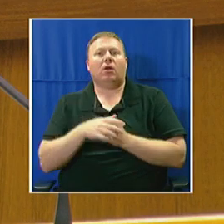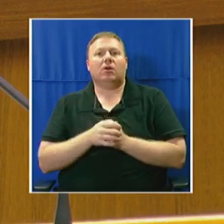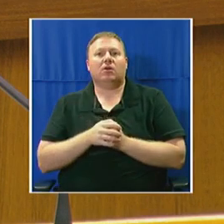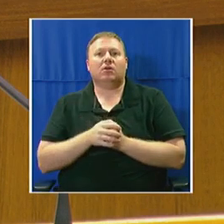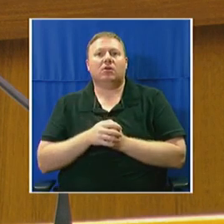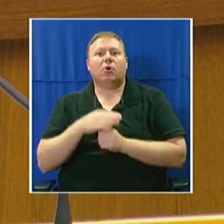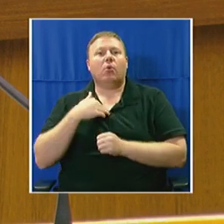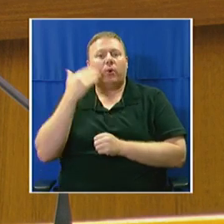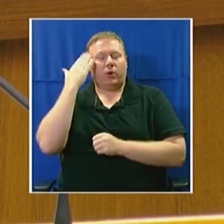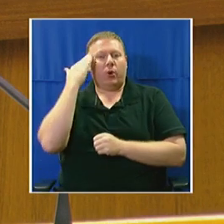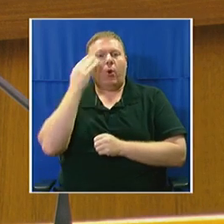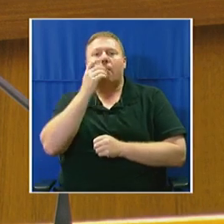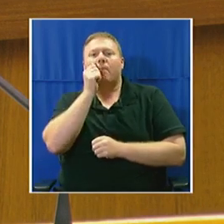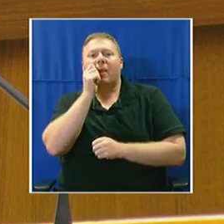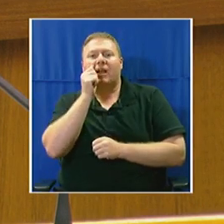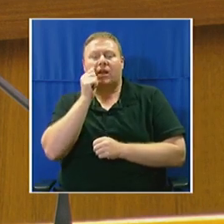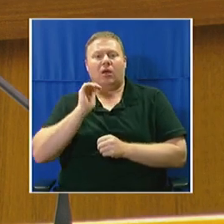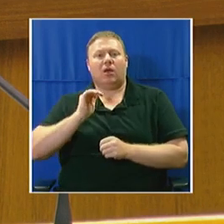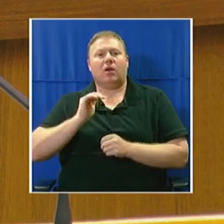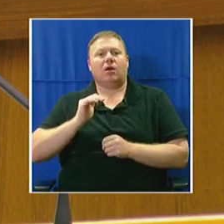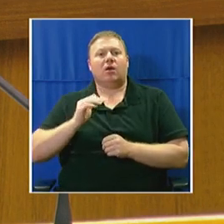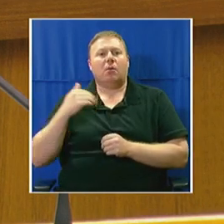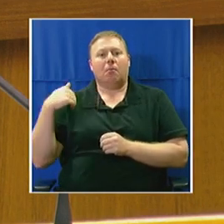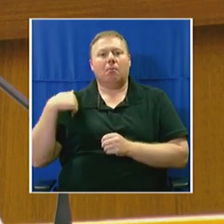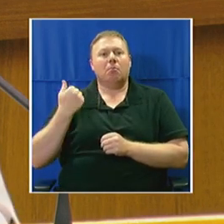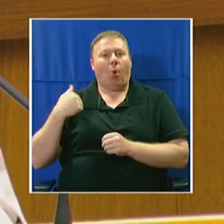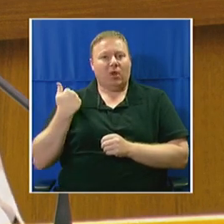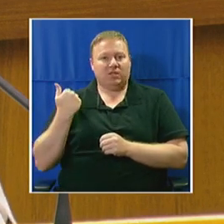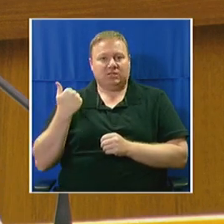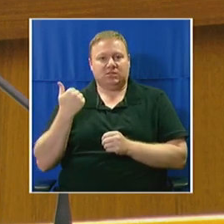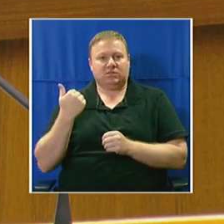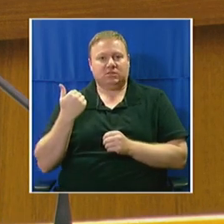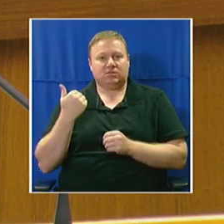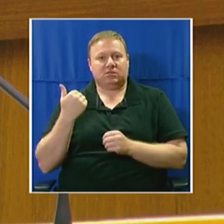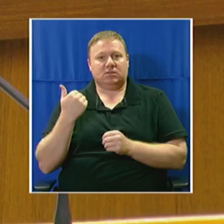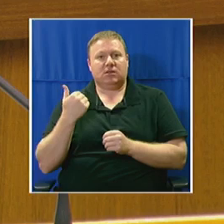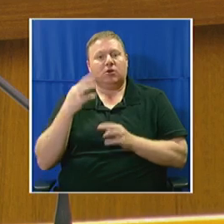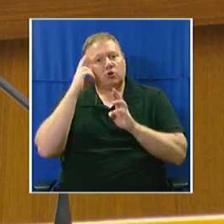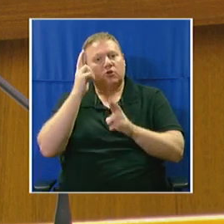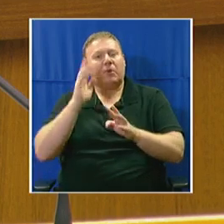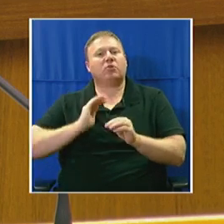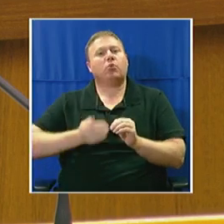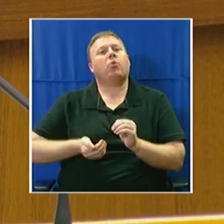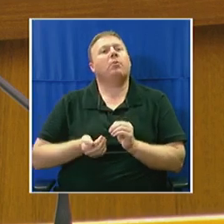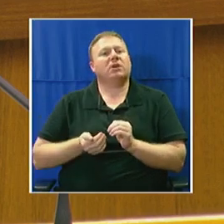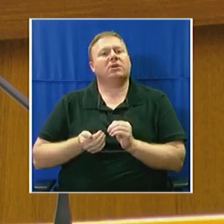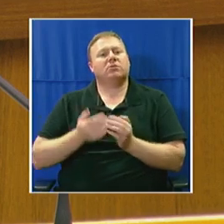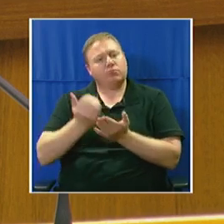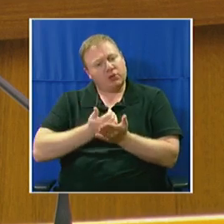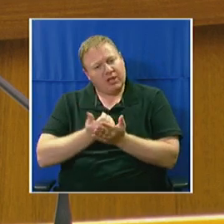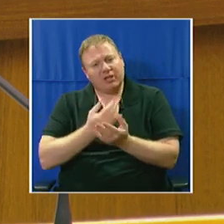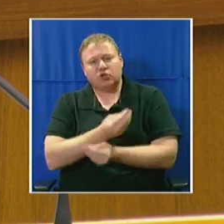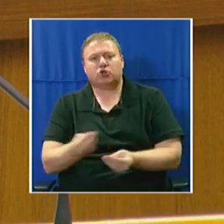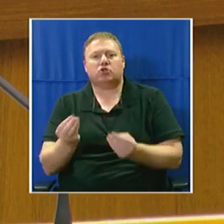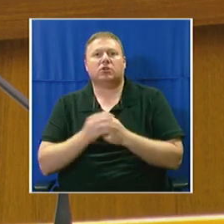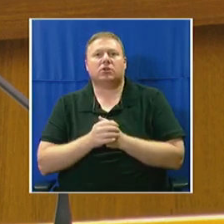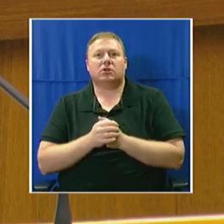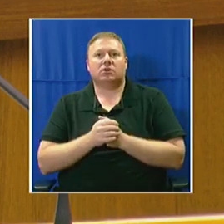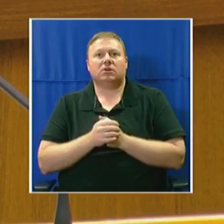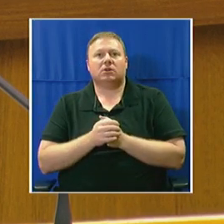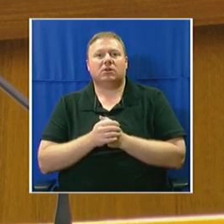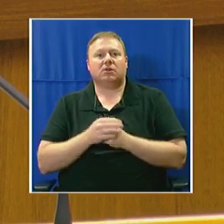and boys respect women and protect children boys and women were taught to never ever